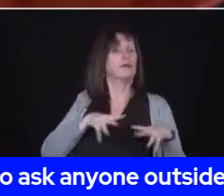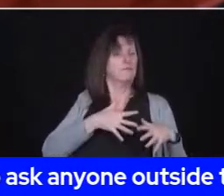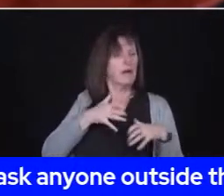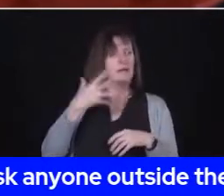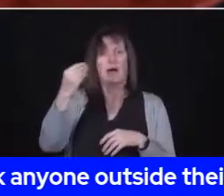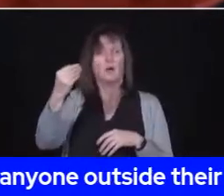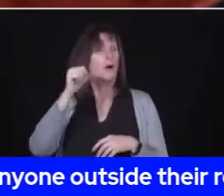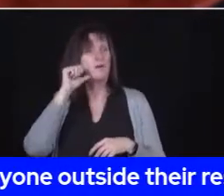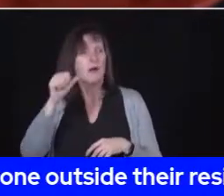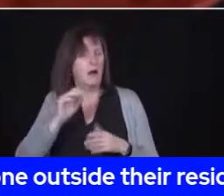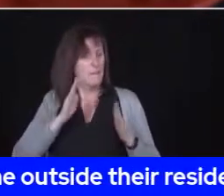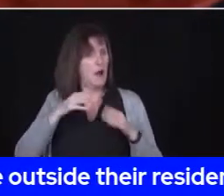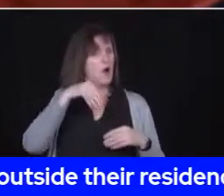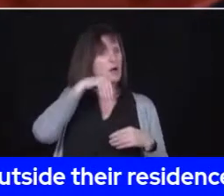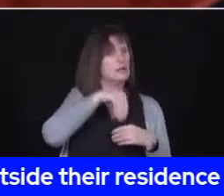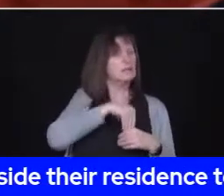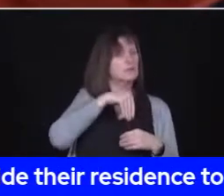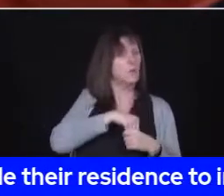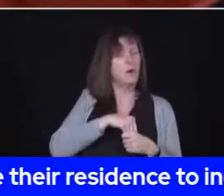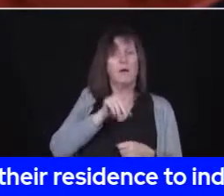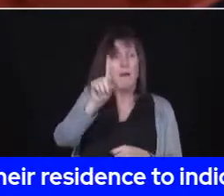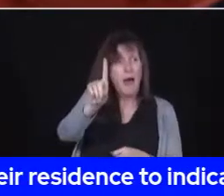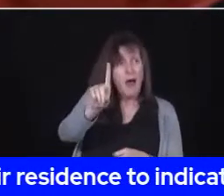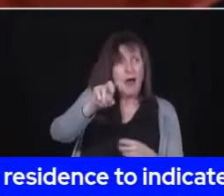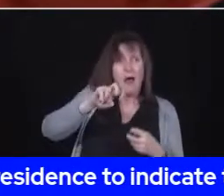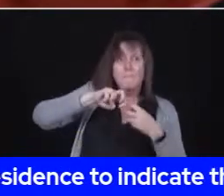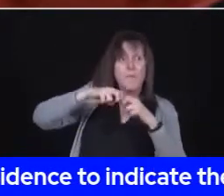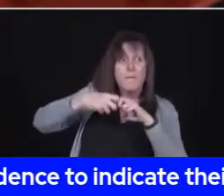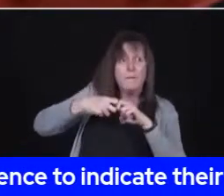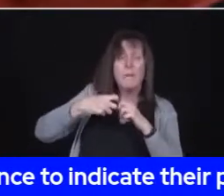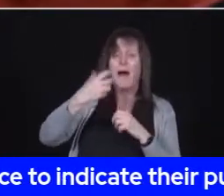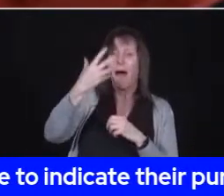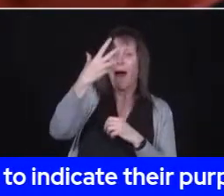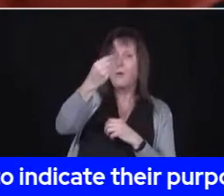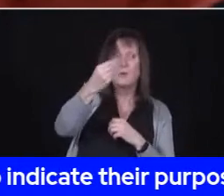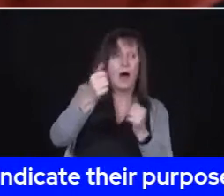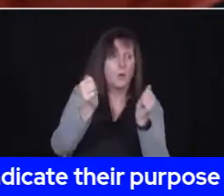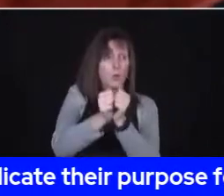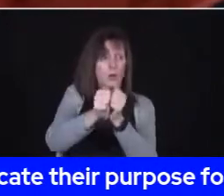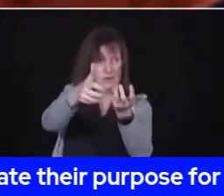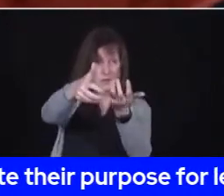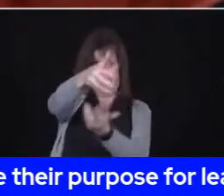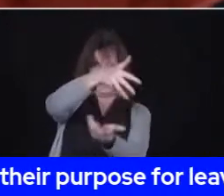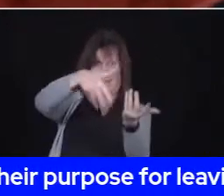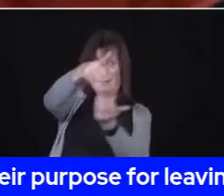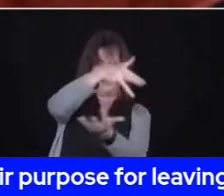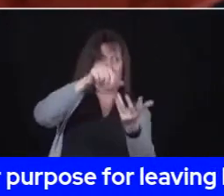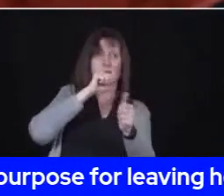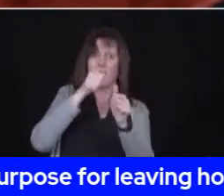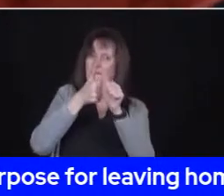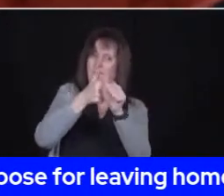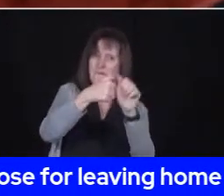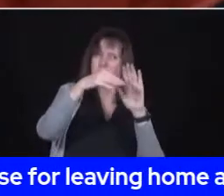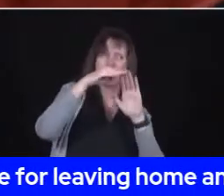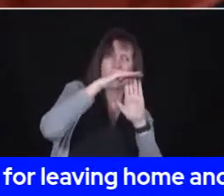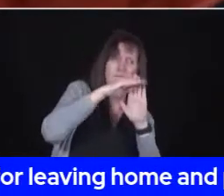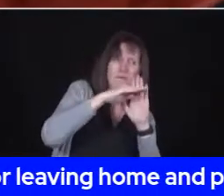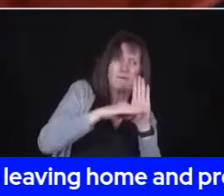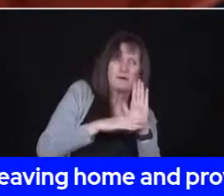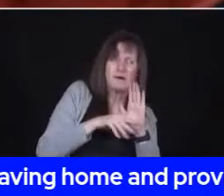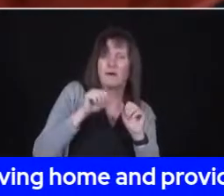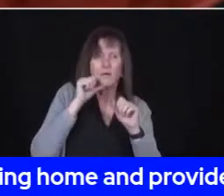are outdoors in larger groups, and they're not following those public health measures like wearing a mask, keeping physical distance, and so